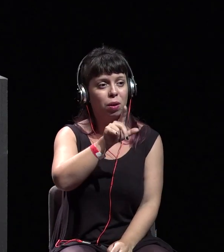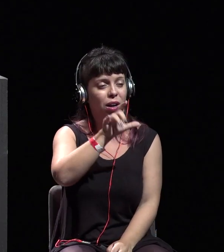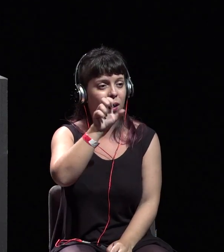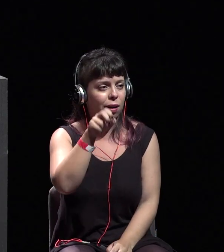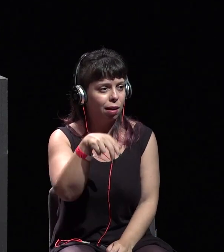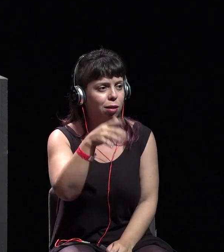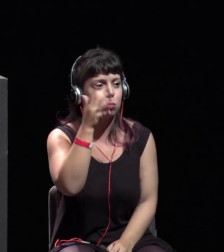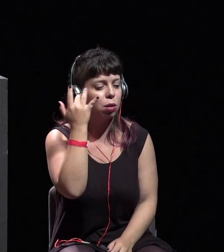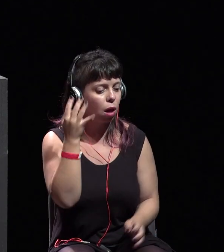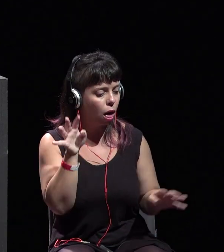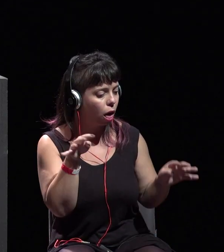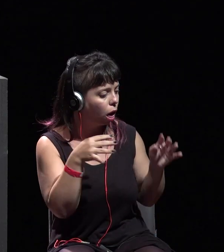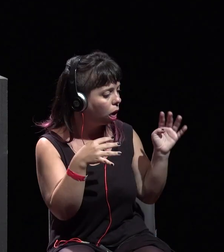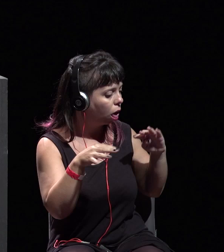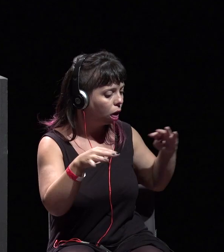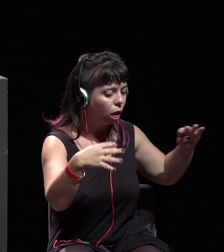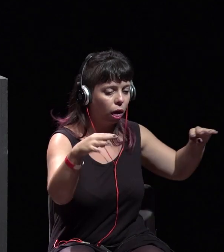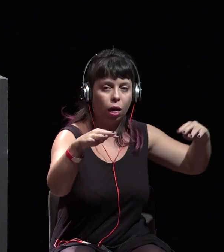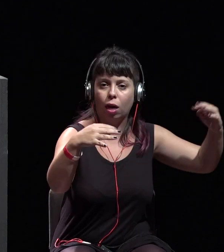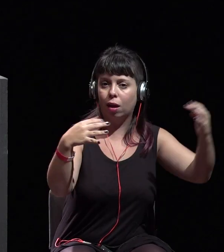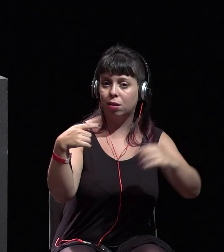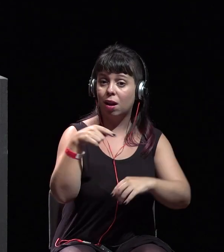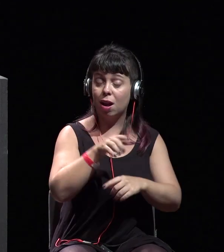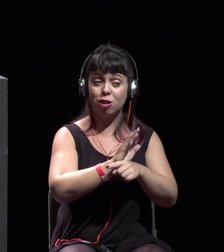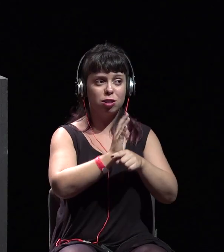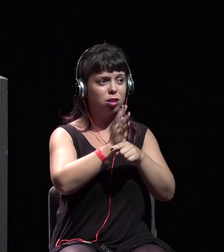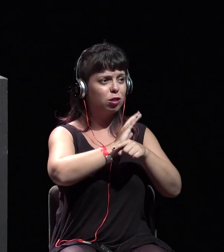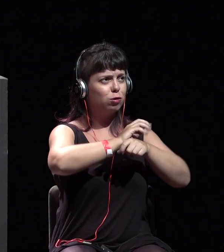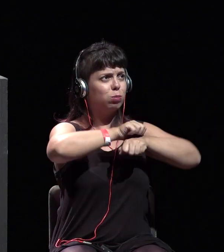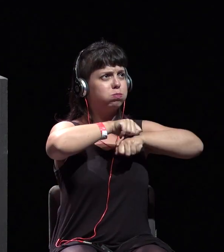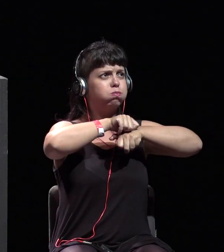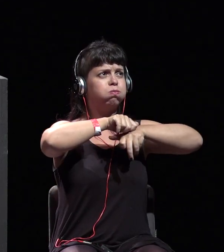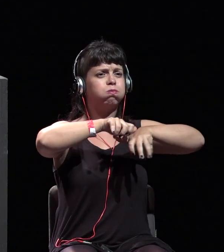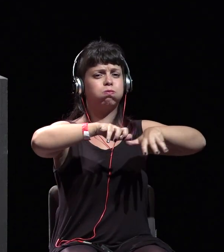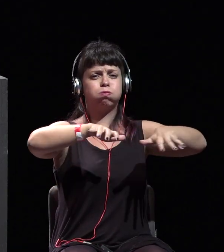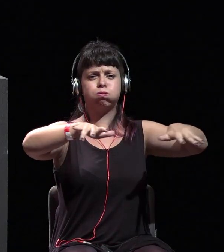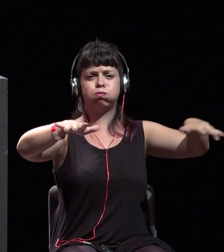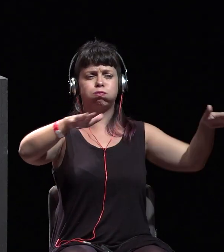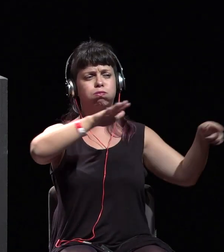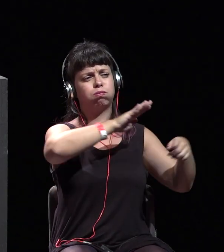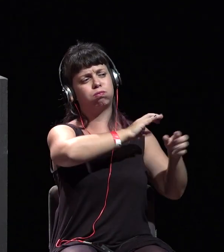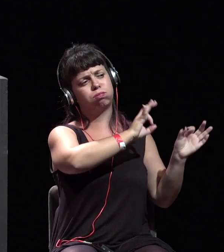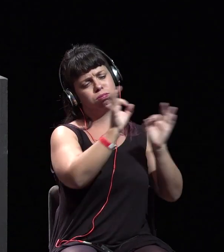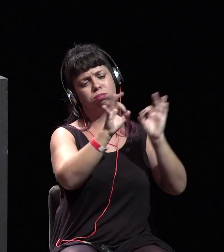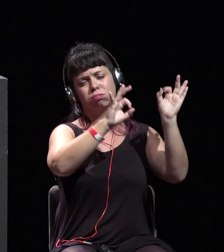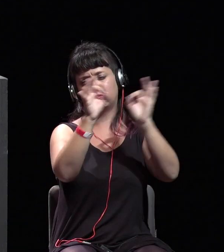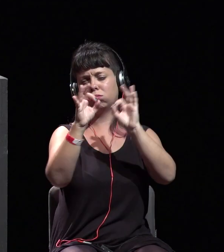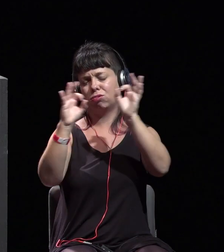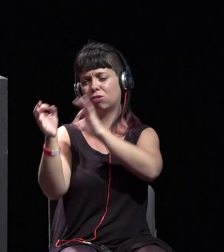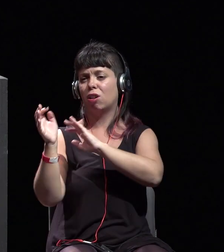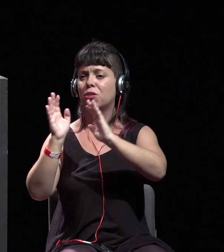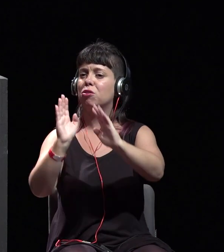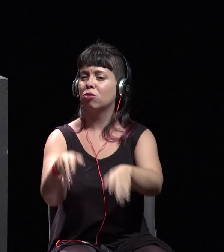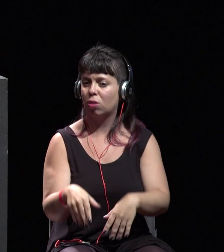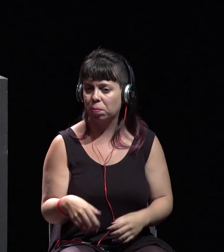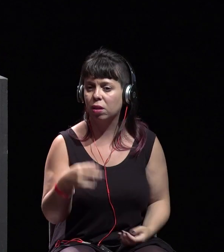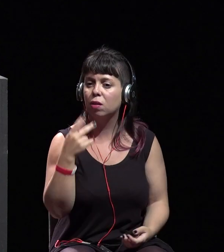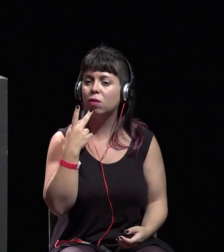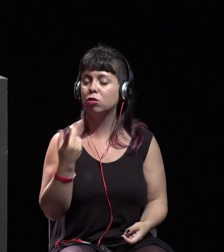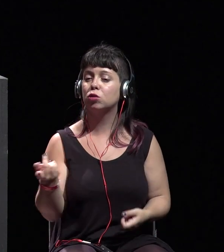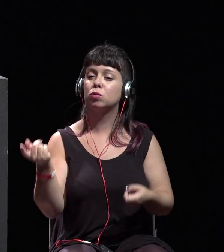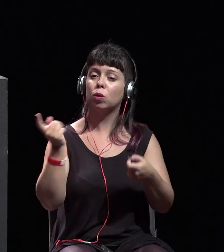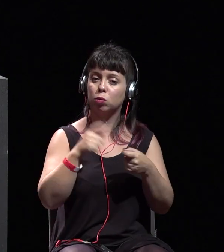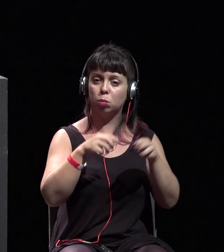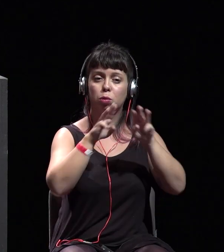times online. It discusses why we returned to the Brooklyn Museum spring 2018, and it also gives insight into our proposed